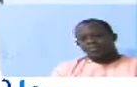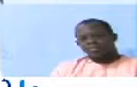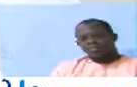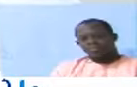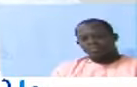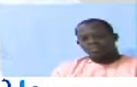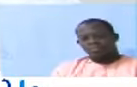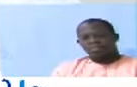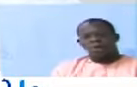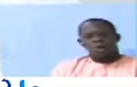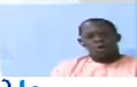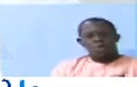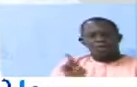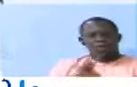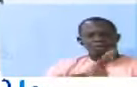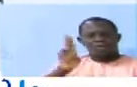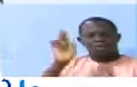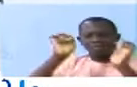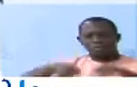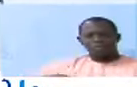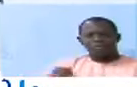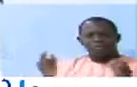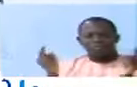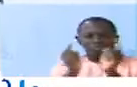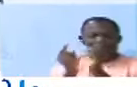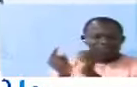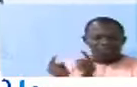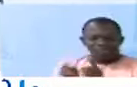fam we were even unable to come together